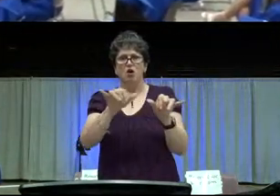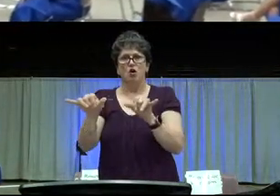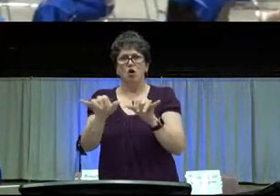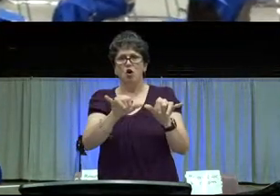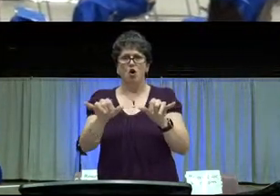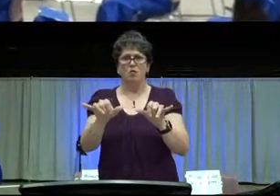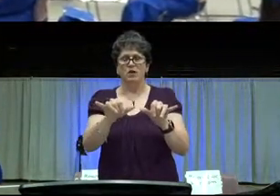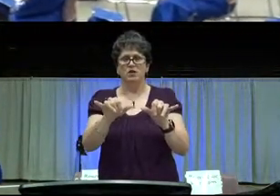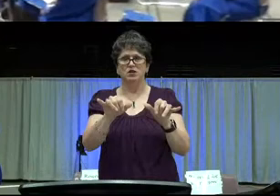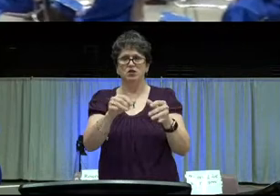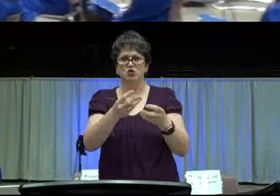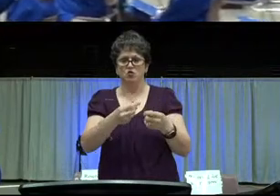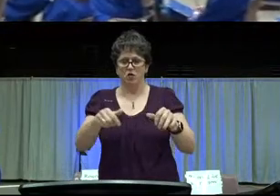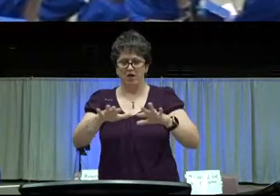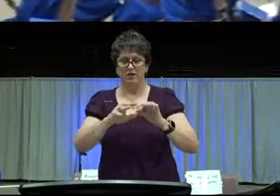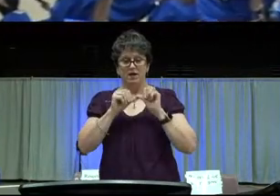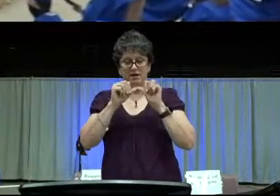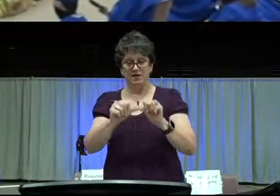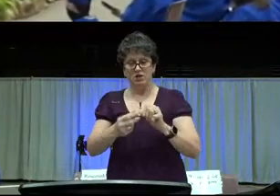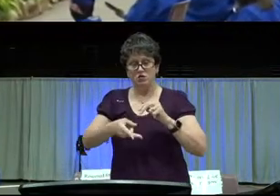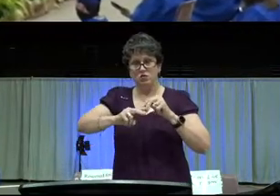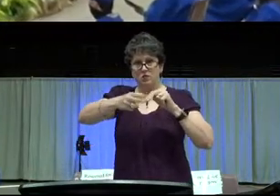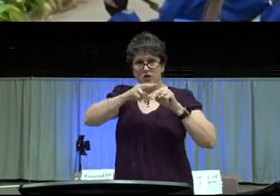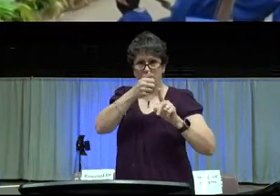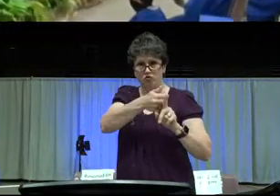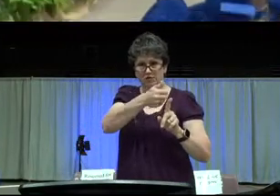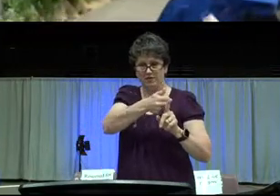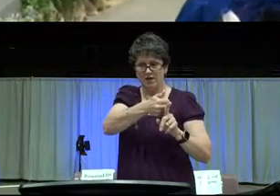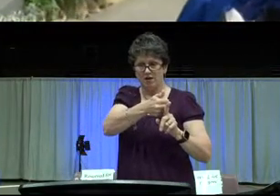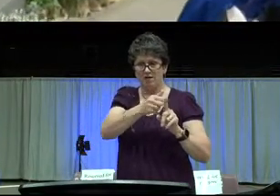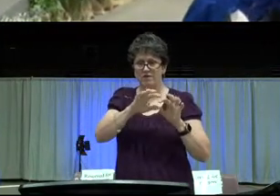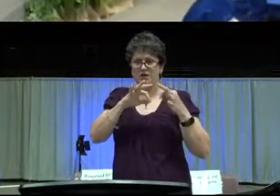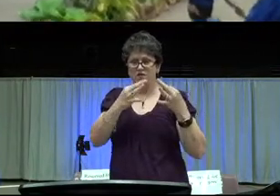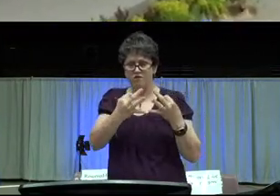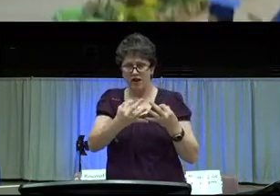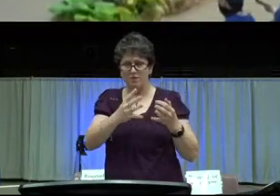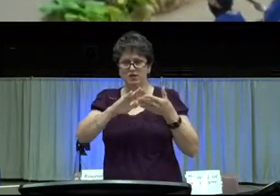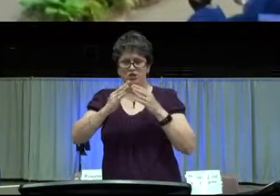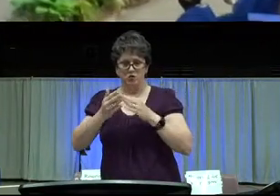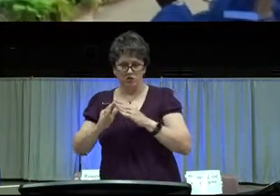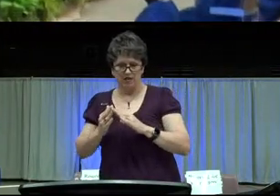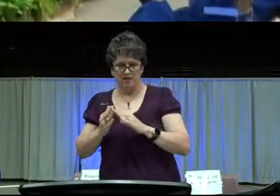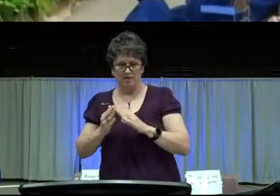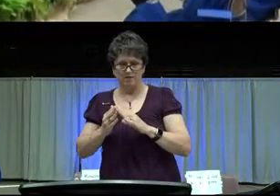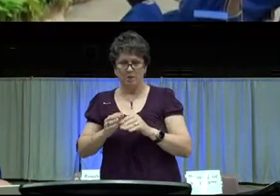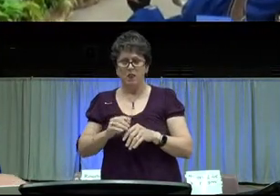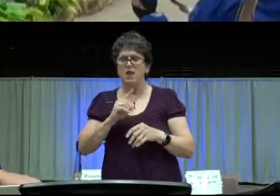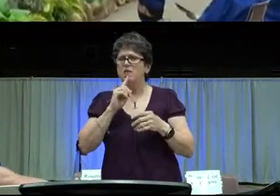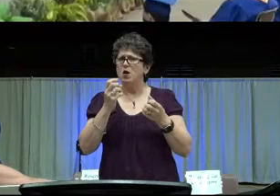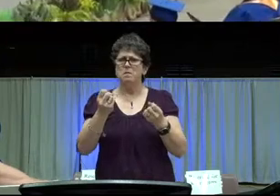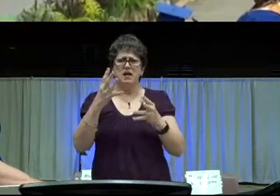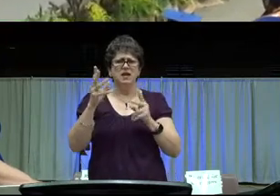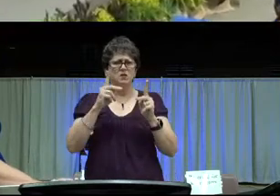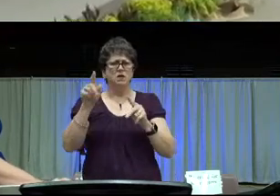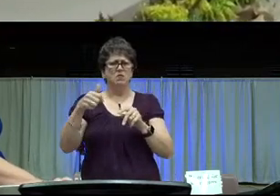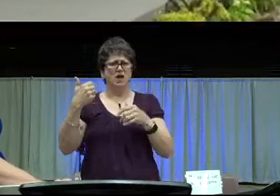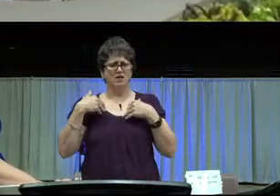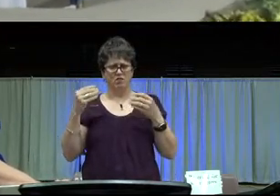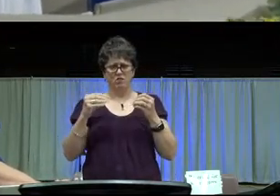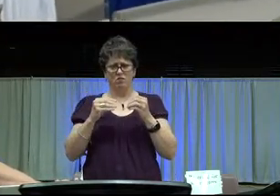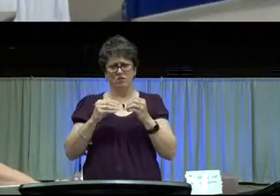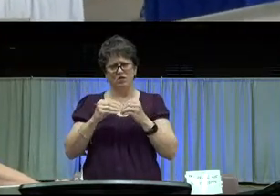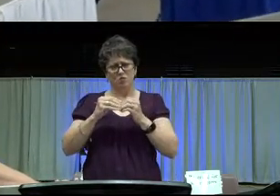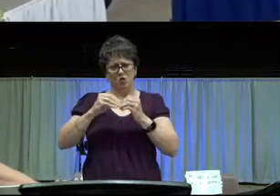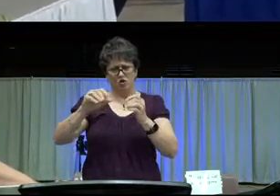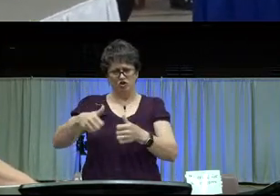ground. Continue to build yourself, your families, and your communities. There are many who have